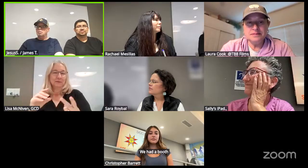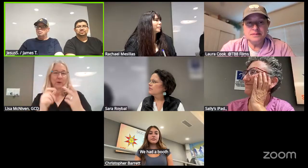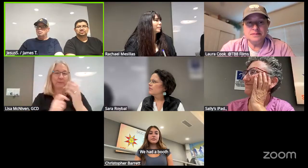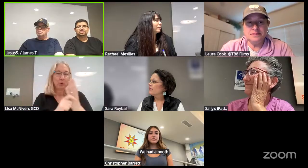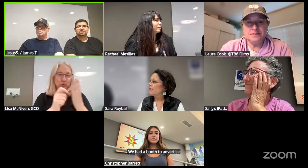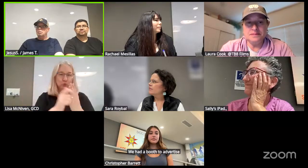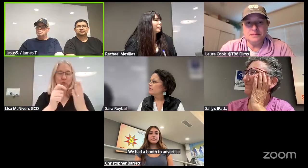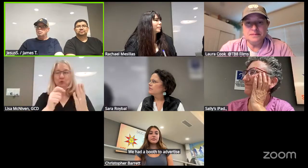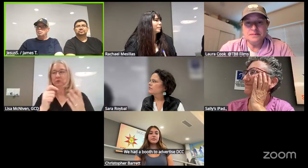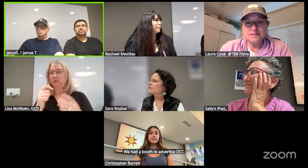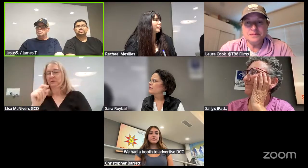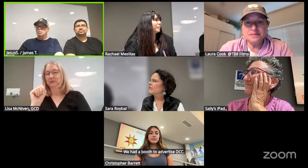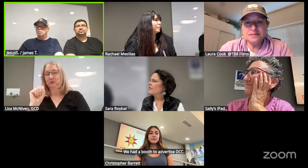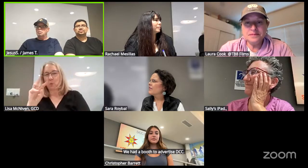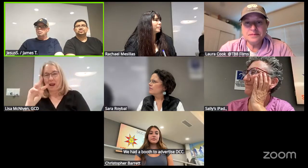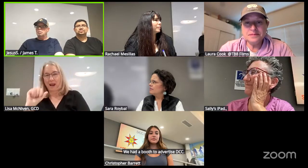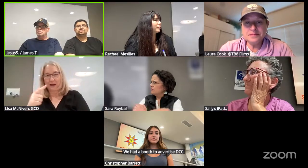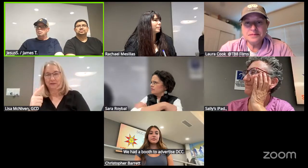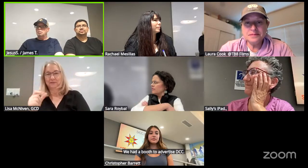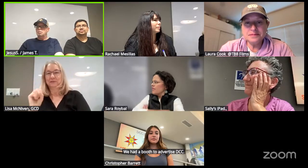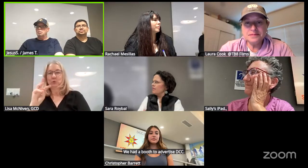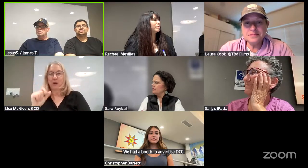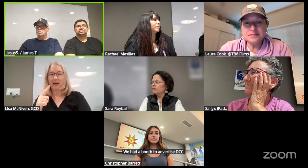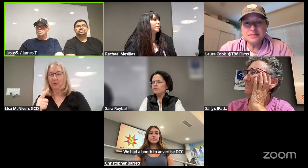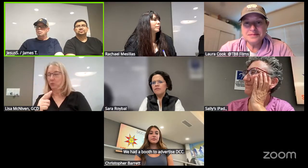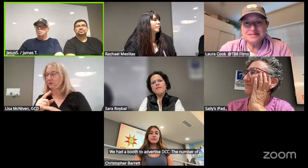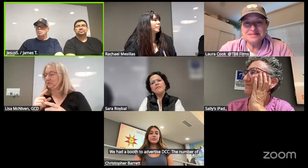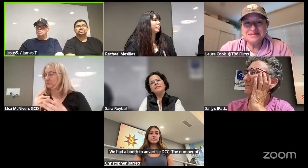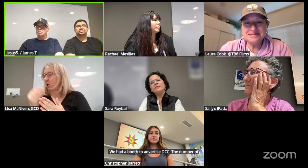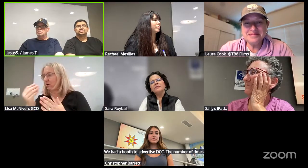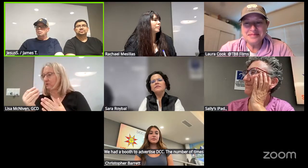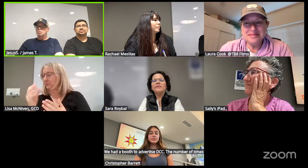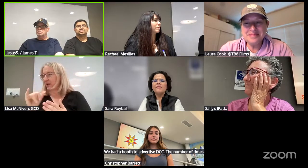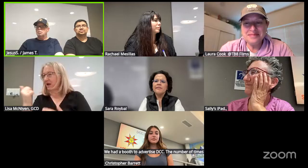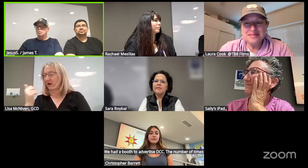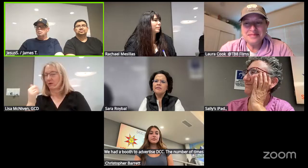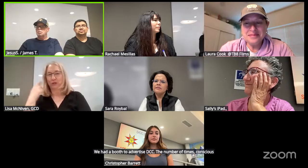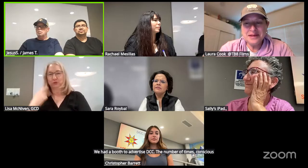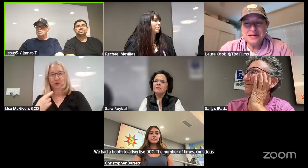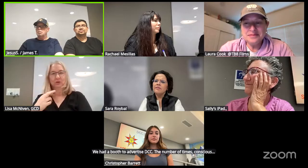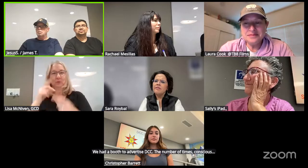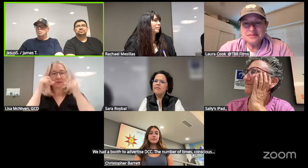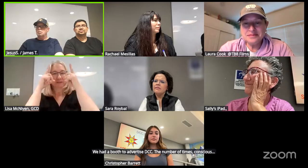advertise DCC. We had brochures, a bunch of smiles.